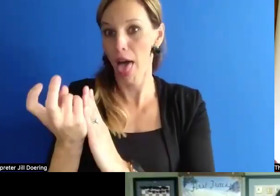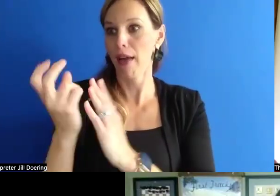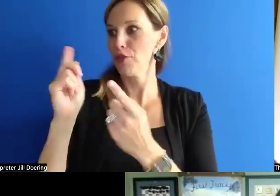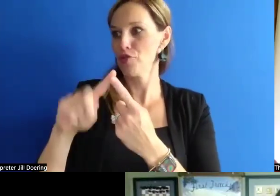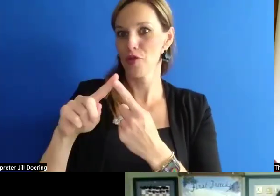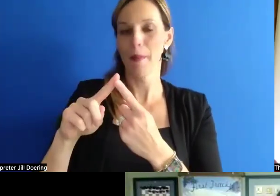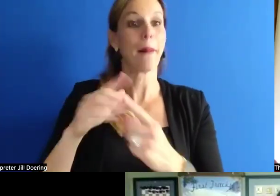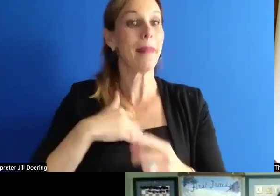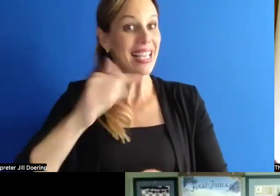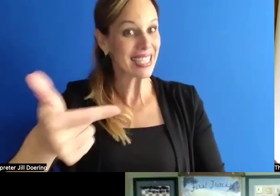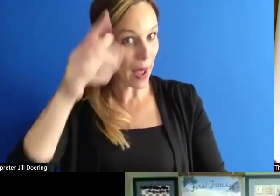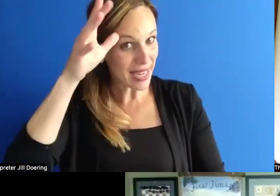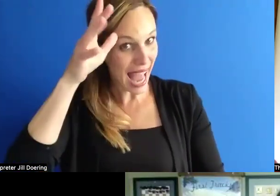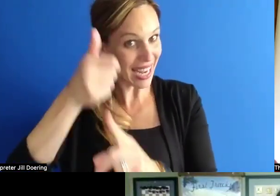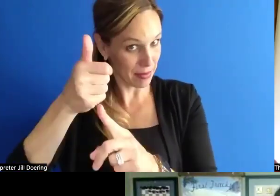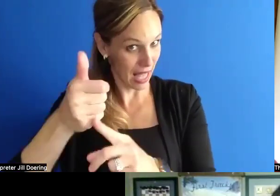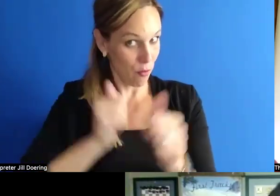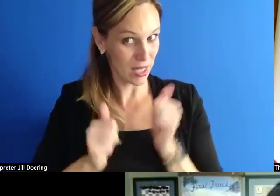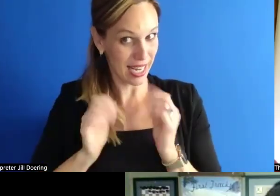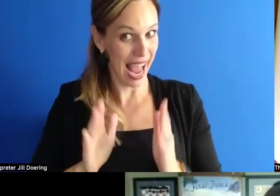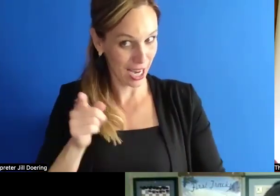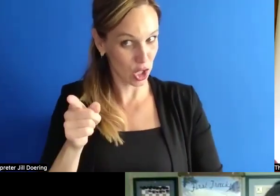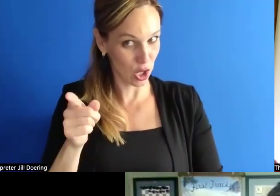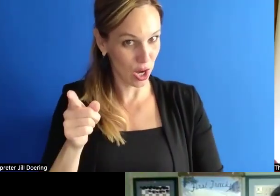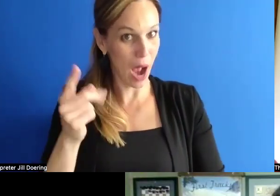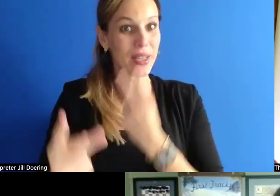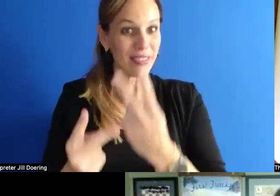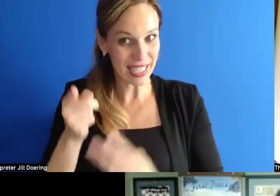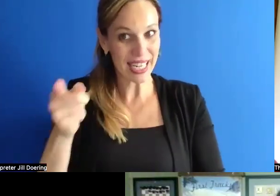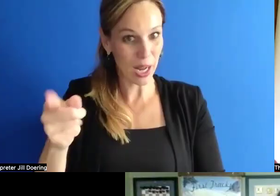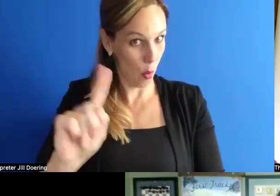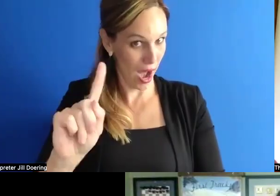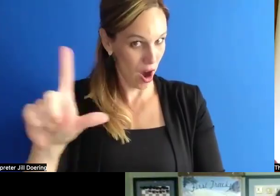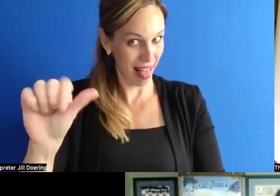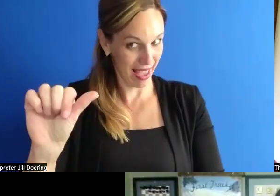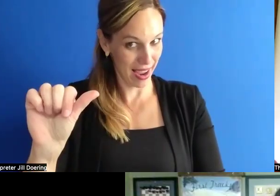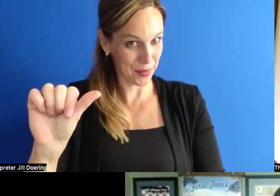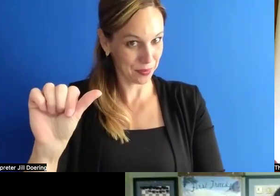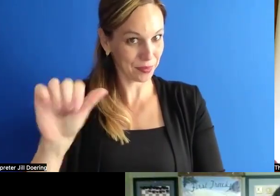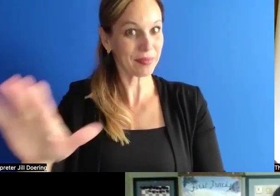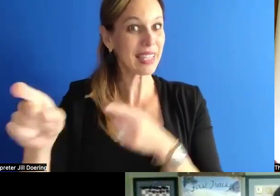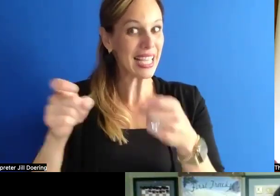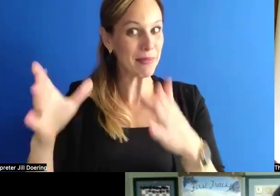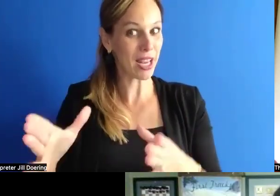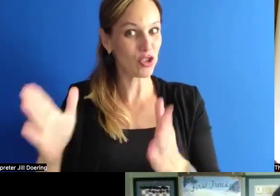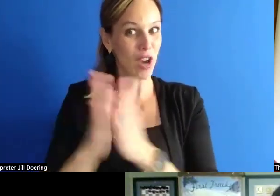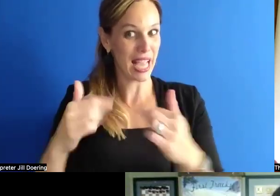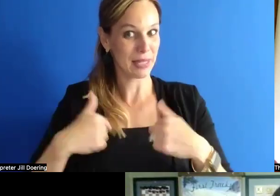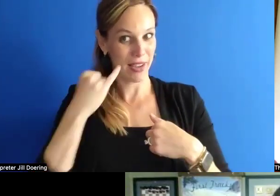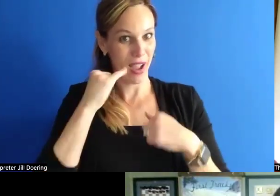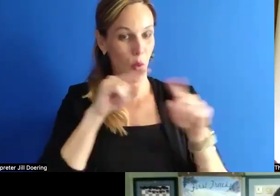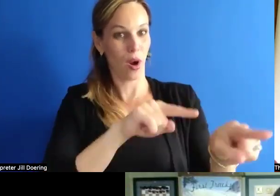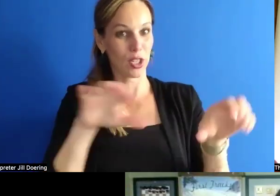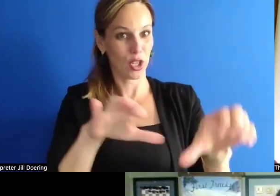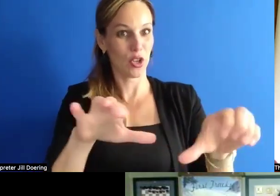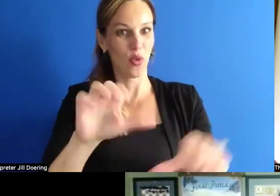was an actor, and I was visiting him in LA, and his manager asked me if I wanted to go on auditions, and I was like, absolutely not.